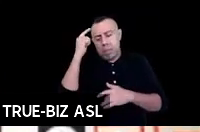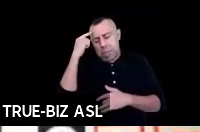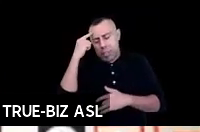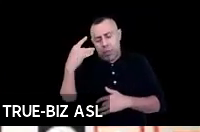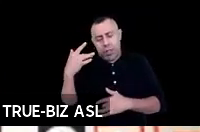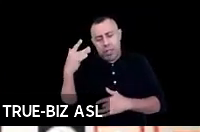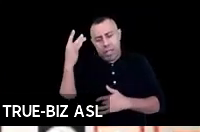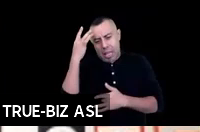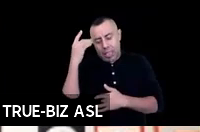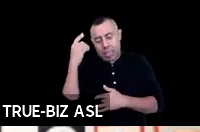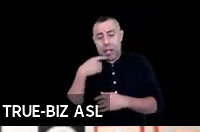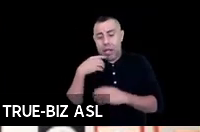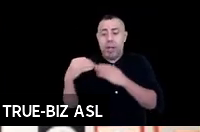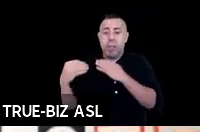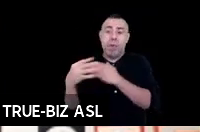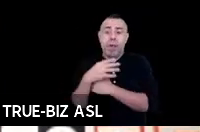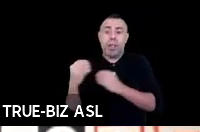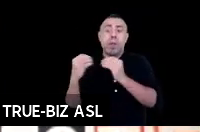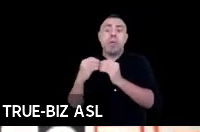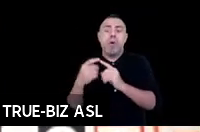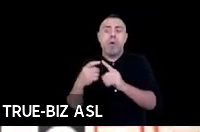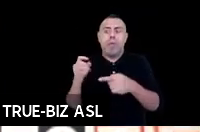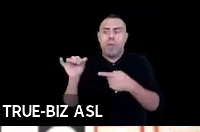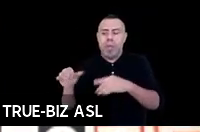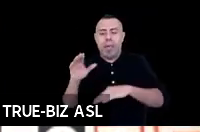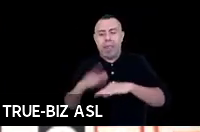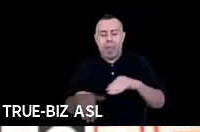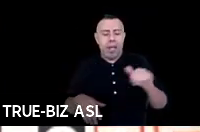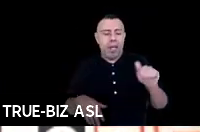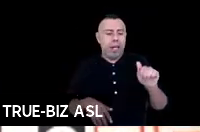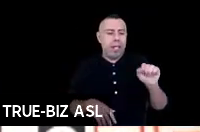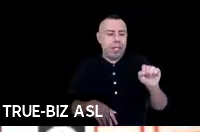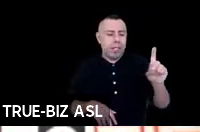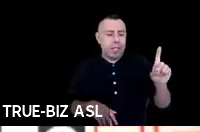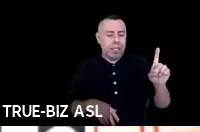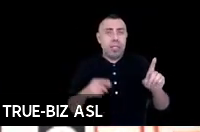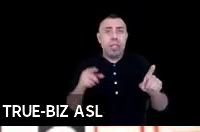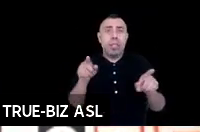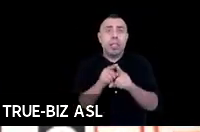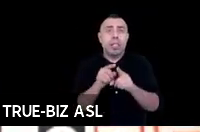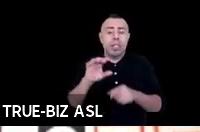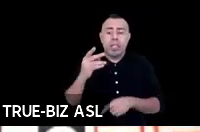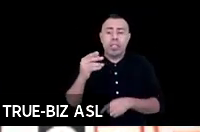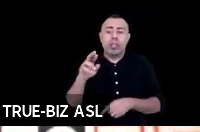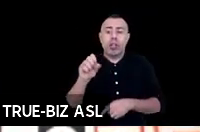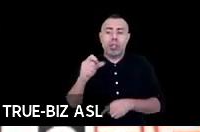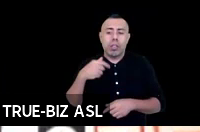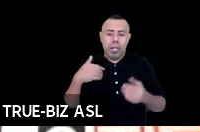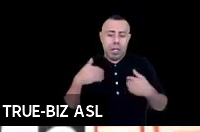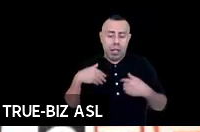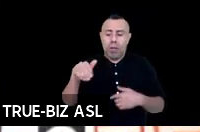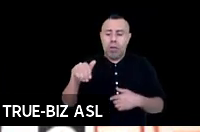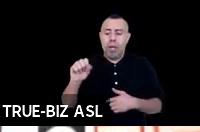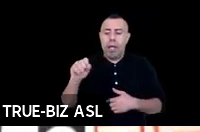than I'm affected by ASD. Because I, like Charles, I have Asperger's, and I was actually